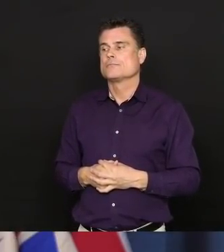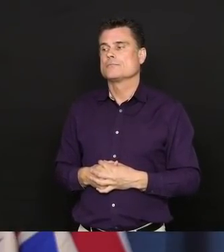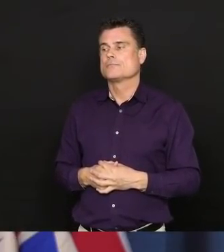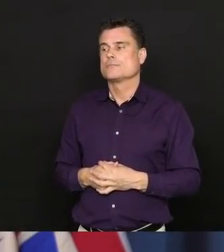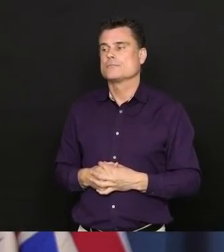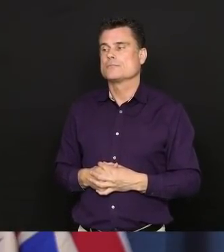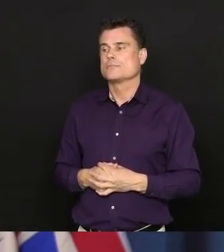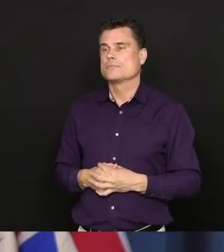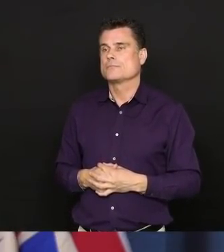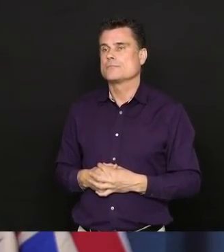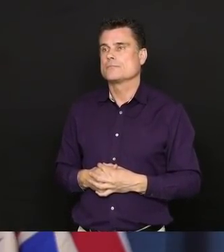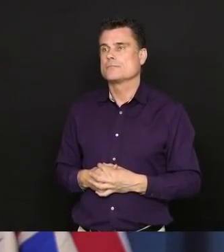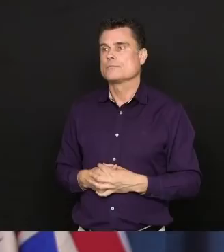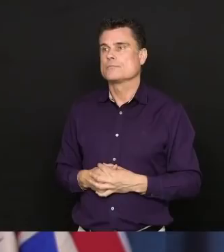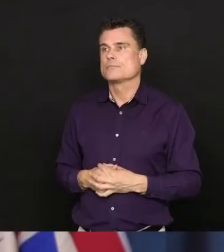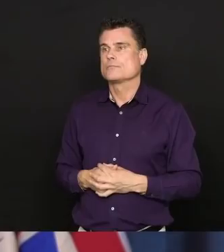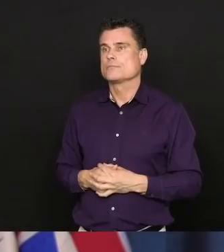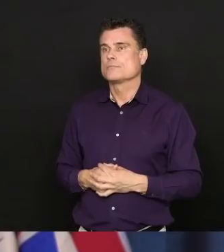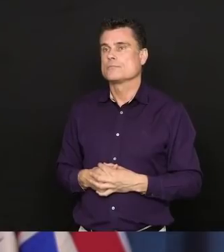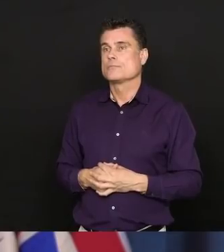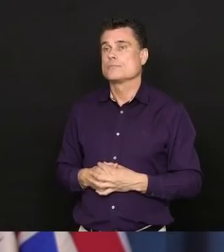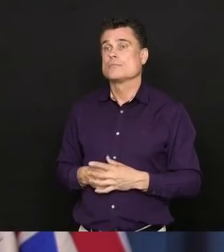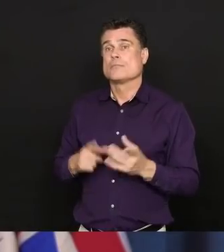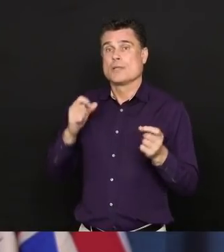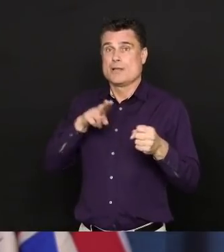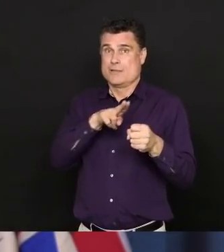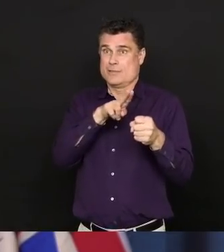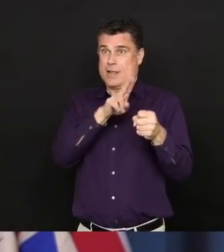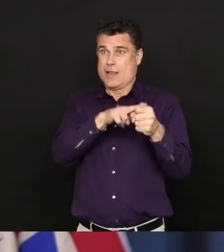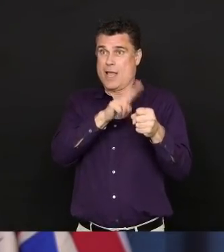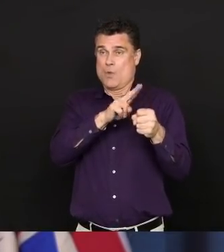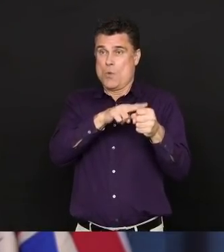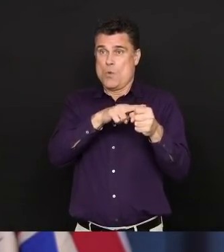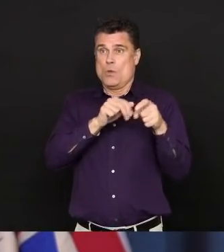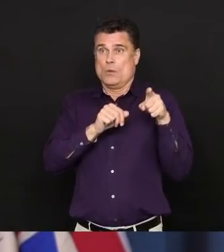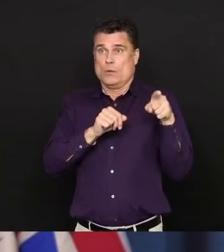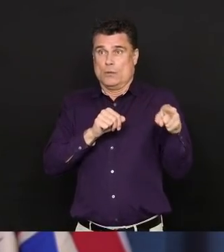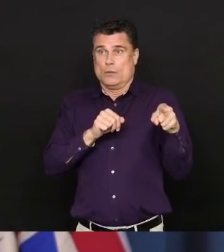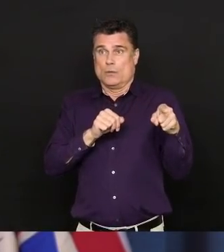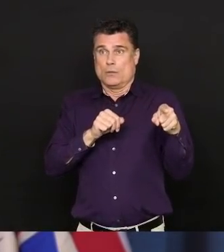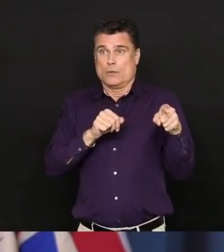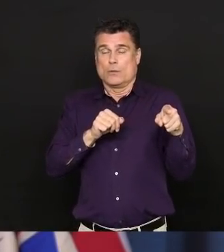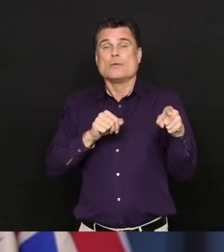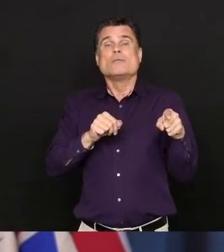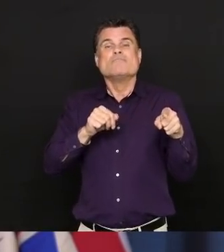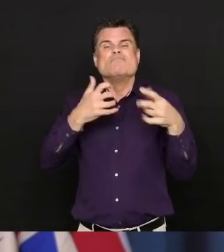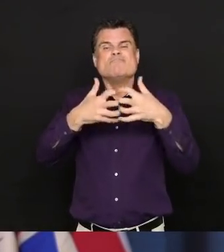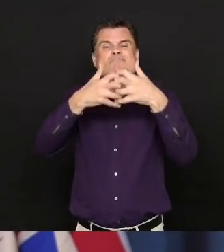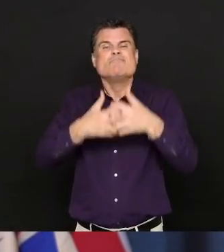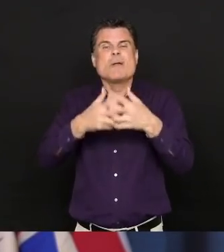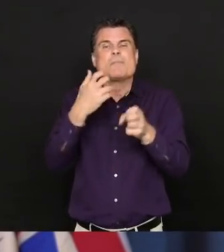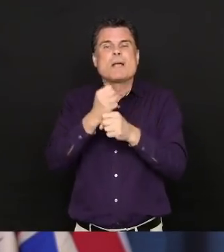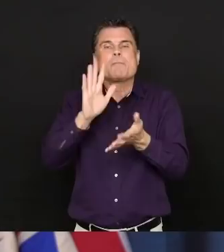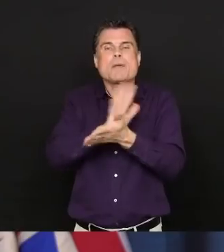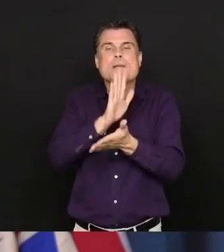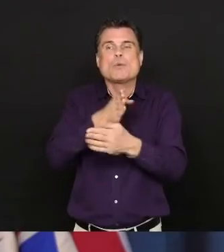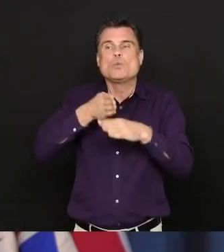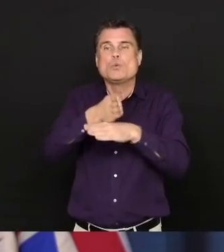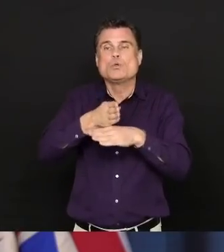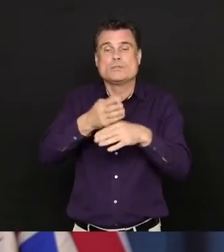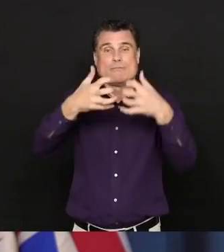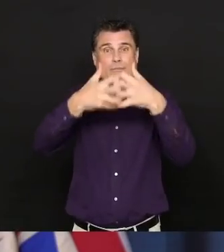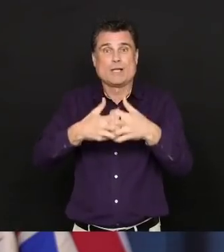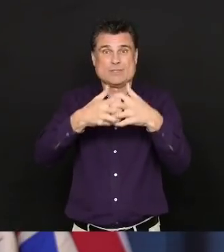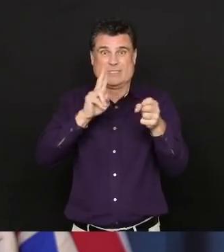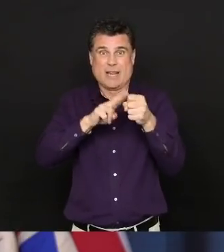you alluded to this earlier. In Nanaimo, the pulp and paper mill is providing pulp to make essential gowns and masks for American companies. Everyday workers are